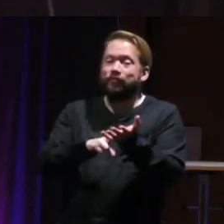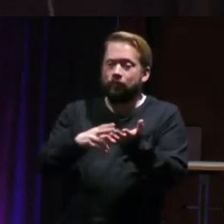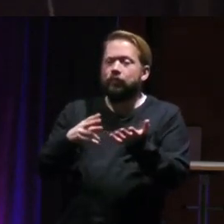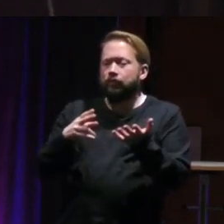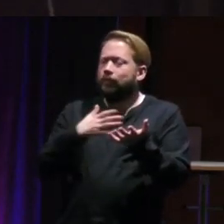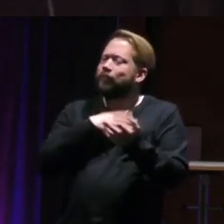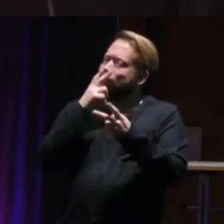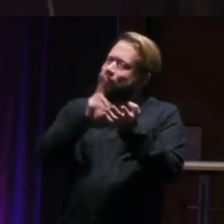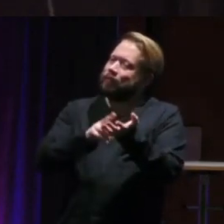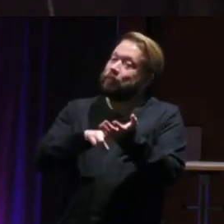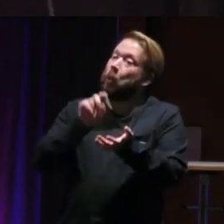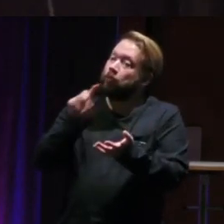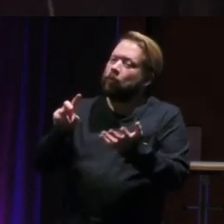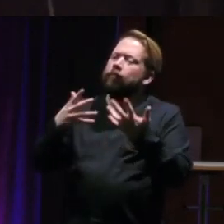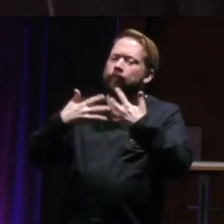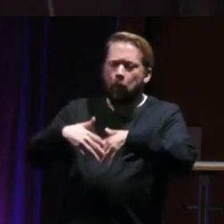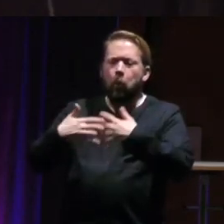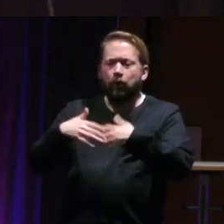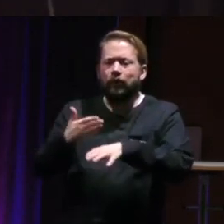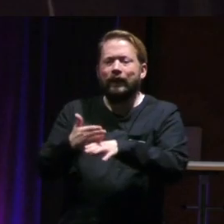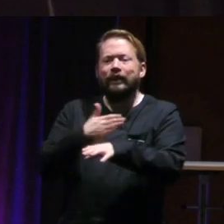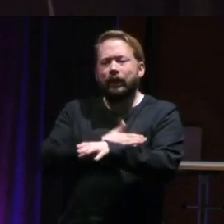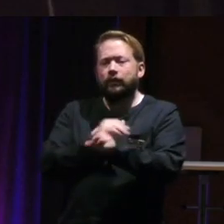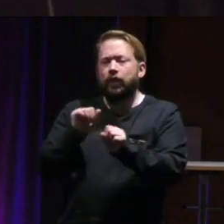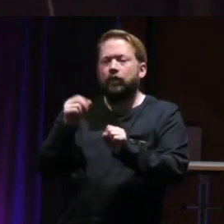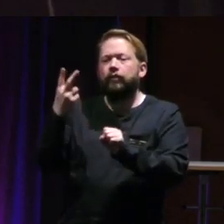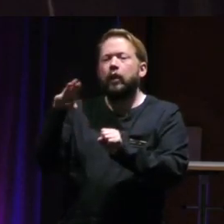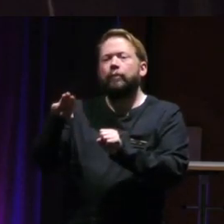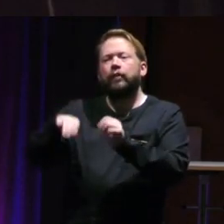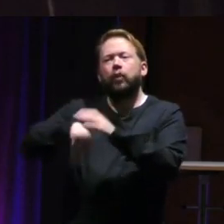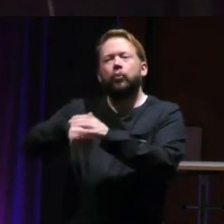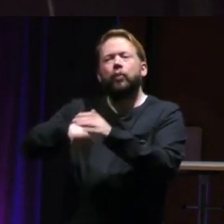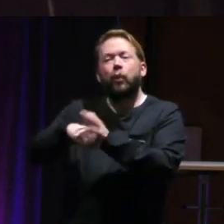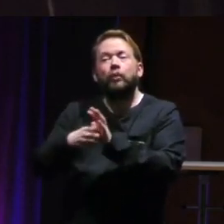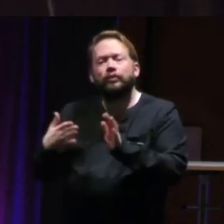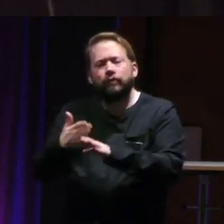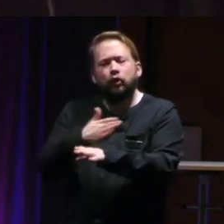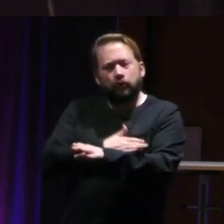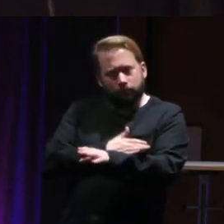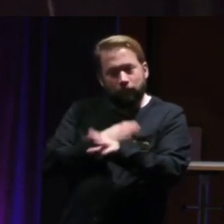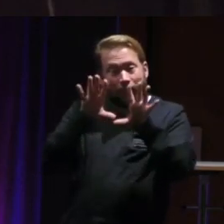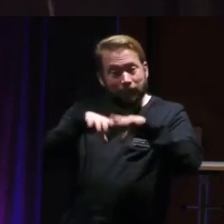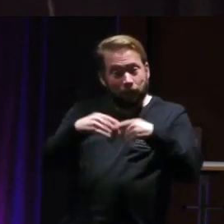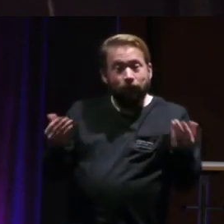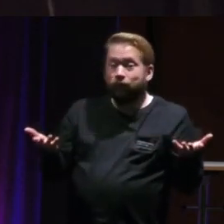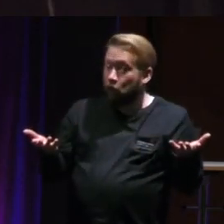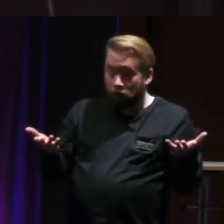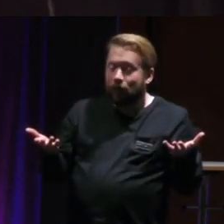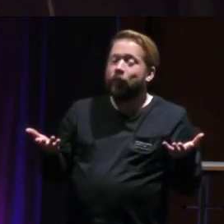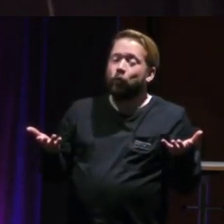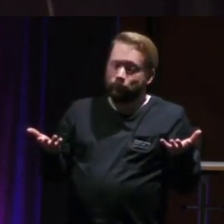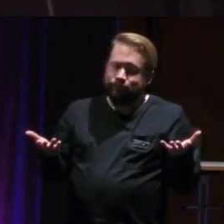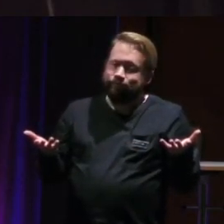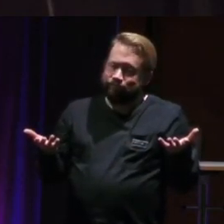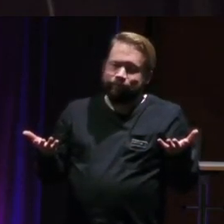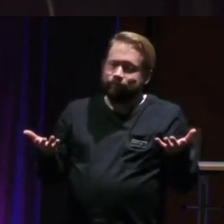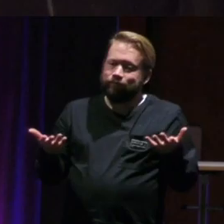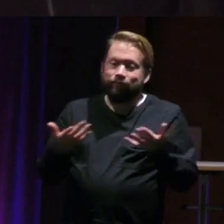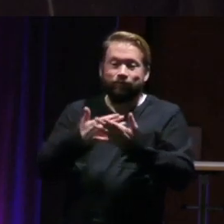before the World Cup. But the result is several totally innocent